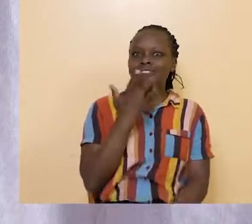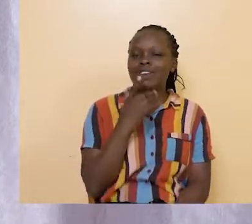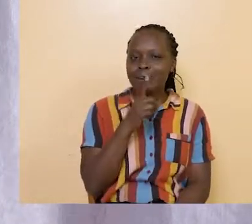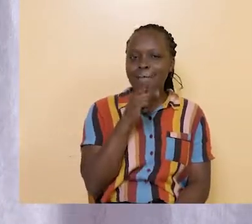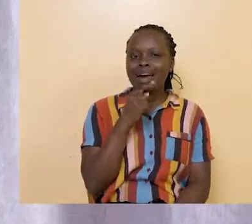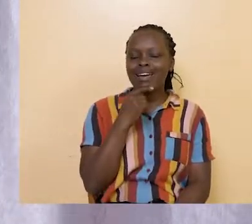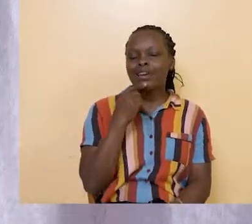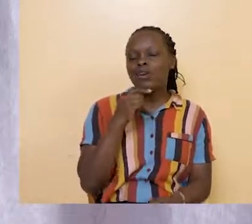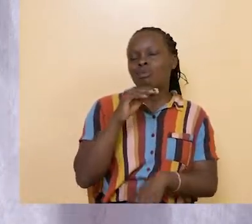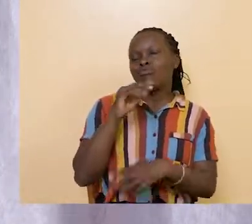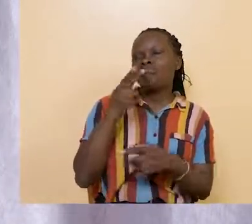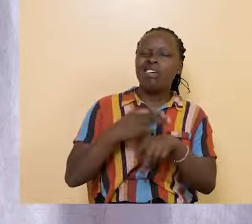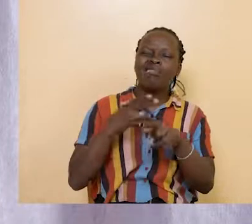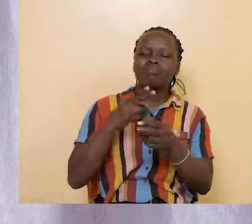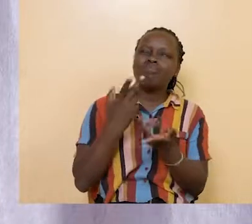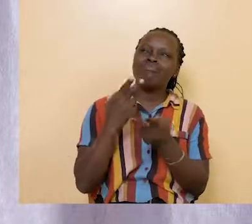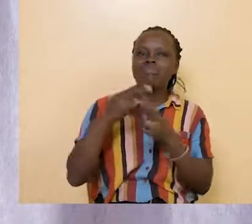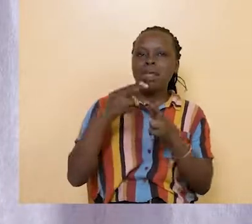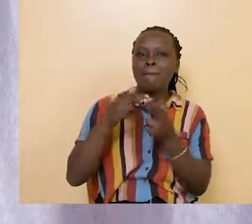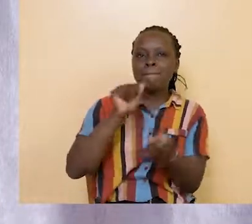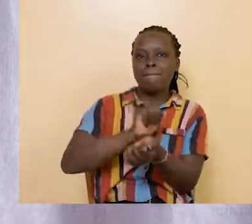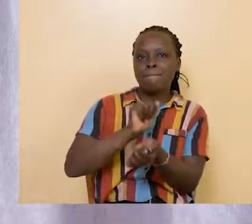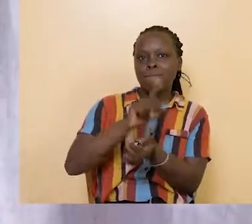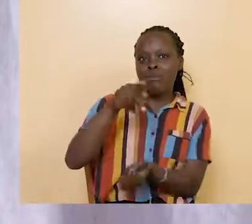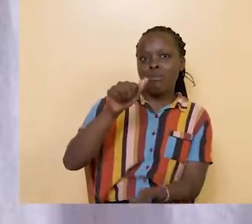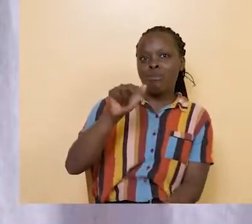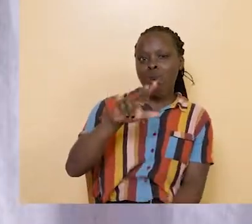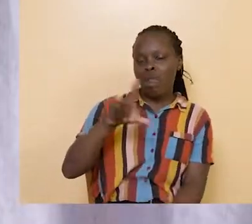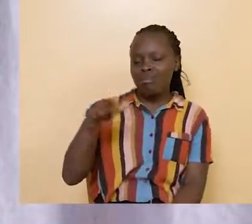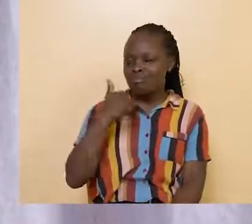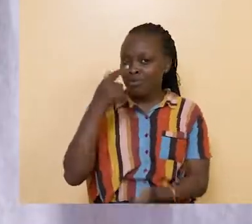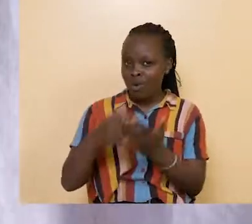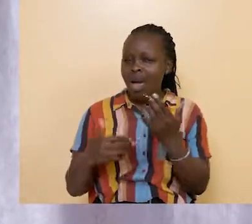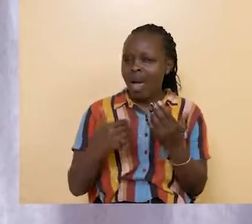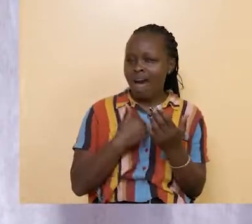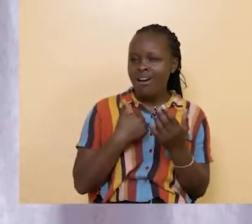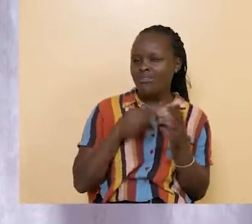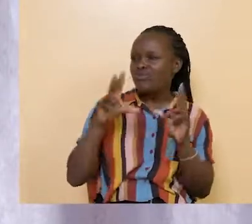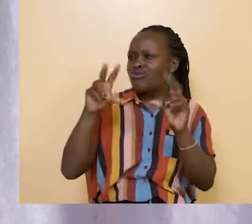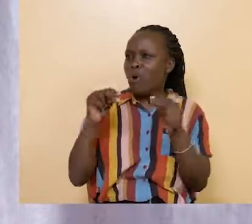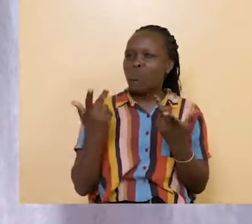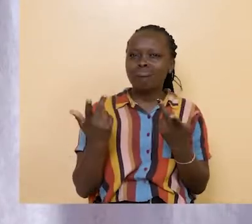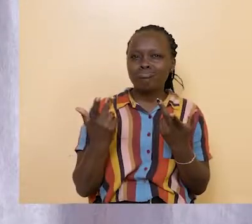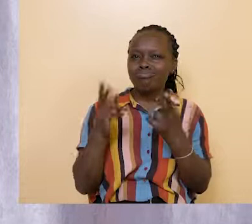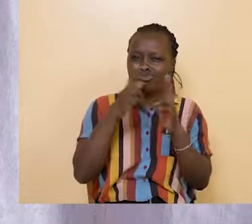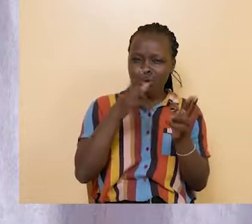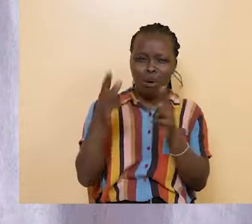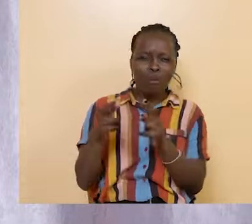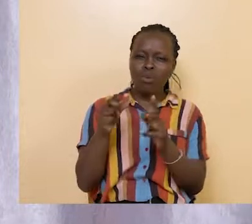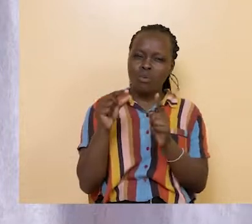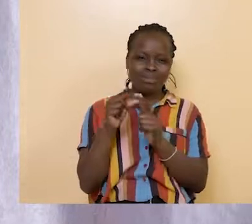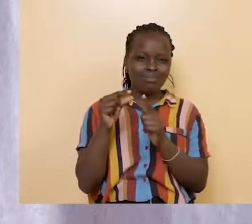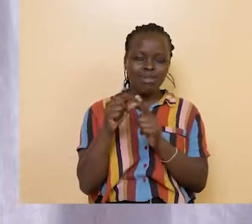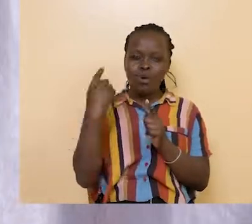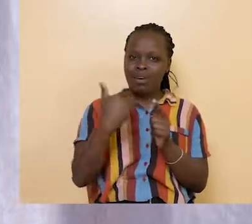gentleman called Paul Tripp. And he says, in talking about words, that there are no neutral words. There